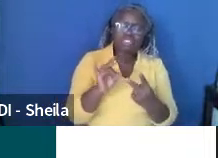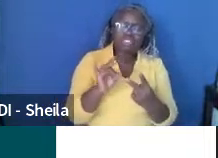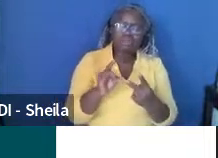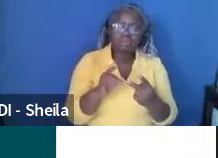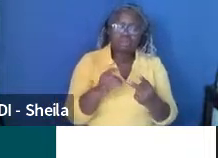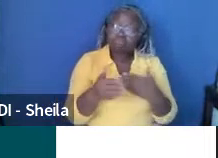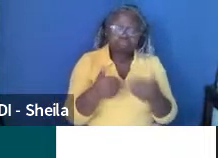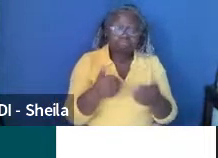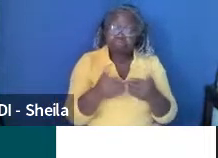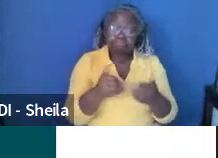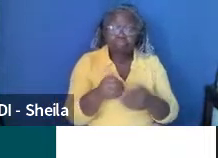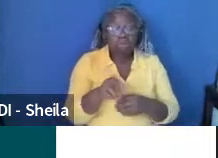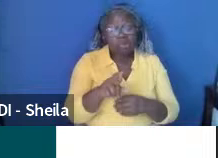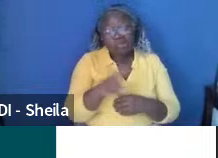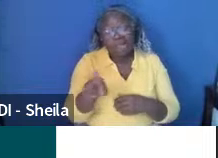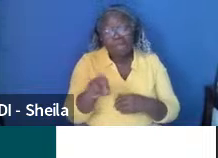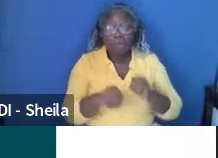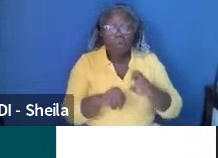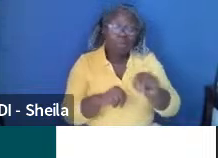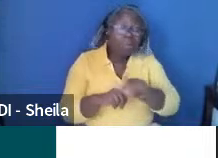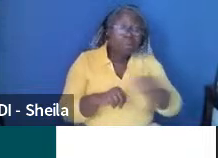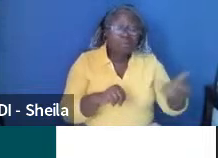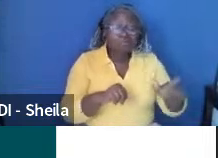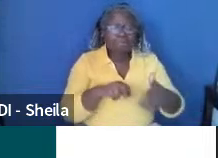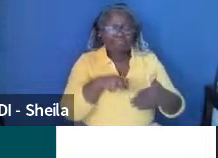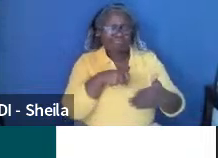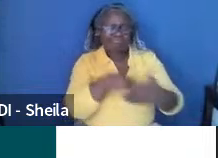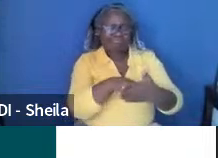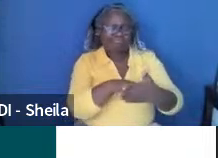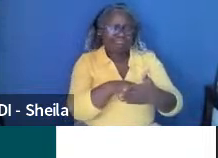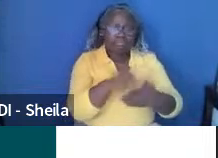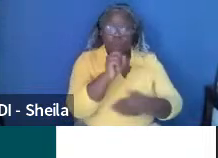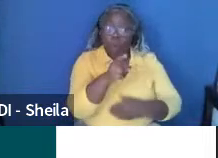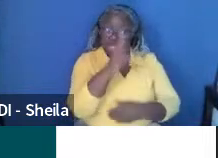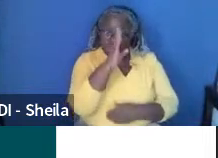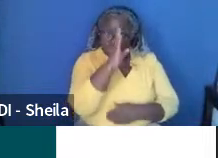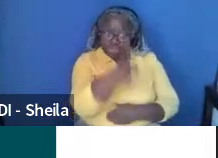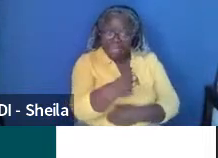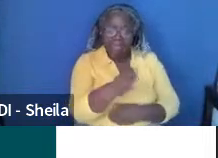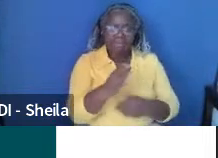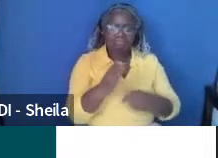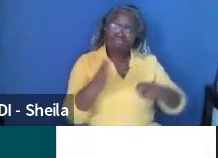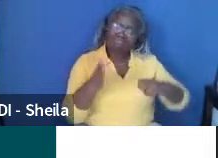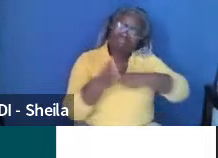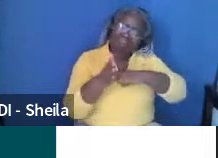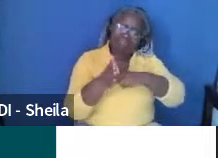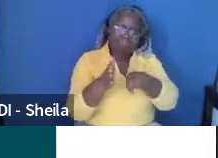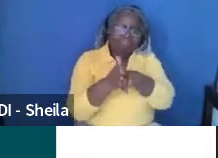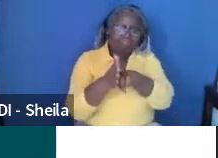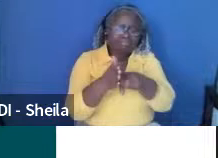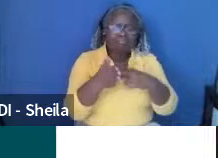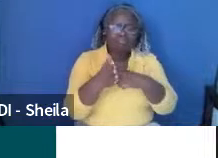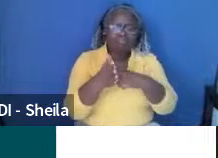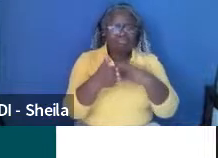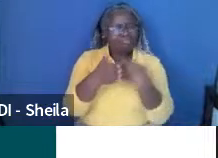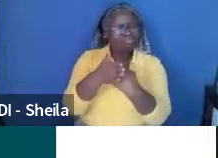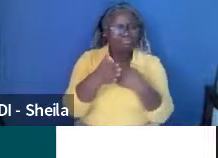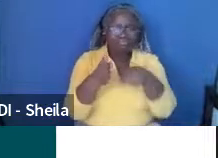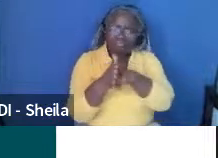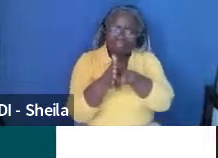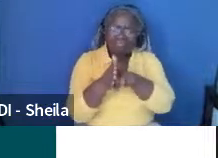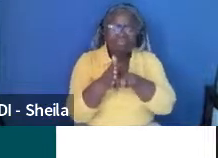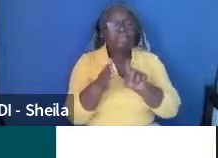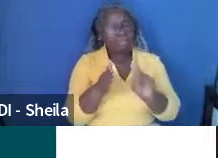of floor space for this to work. And then of course, a clearance to get to and from the